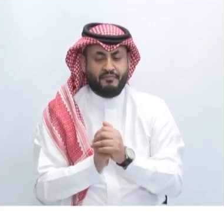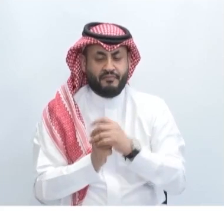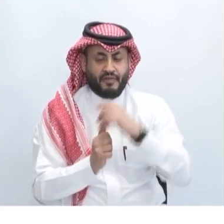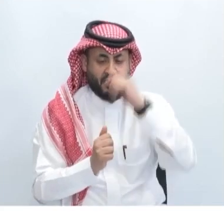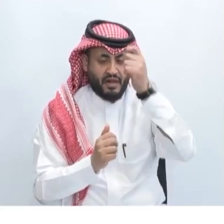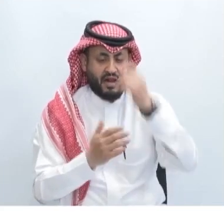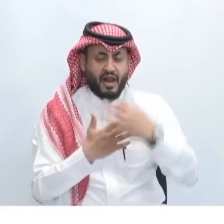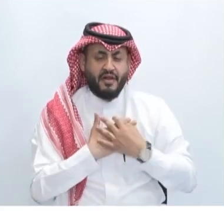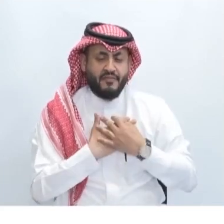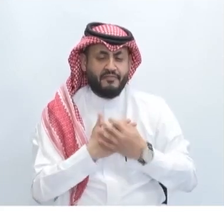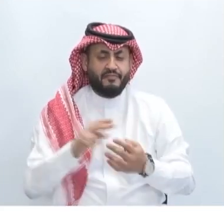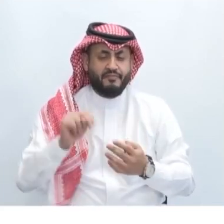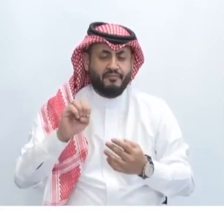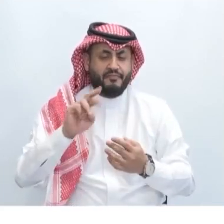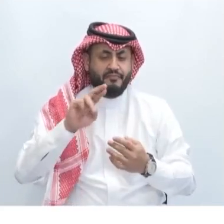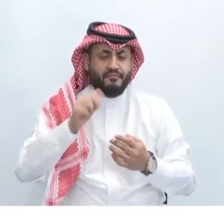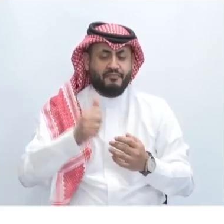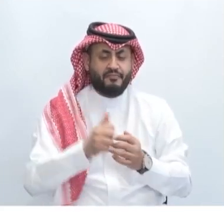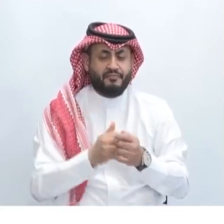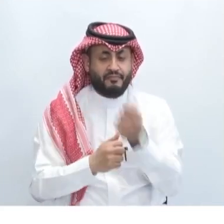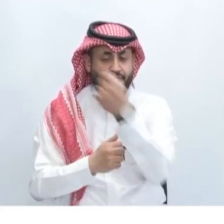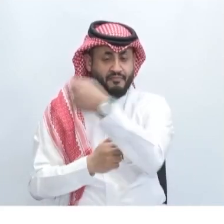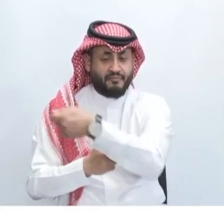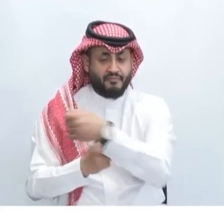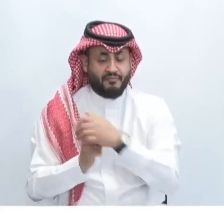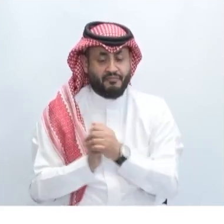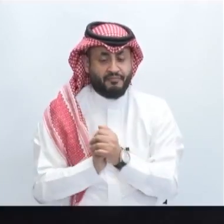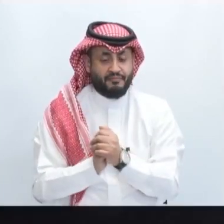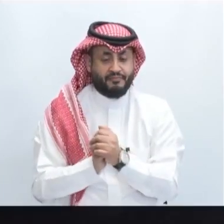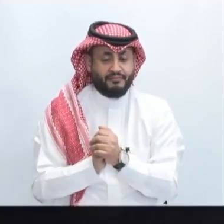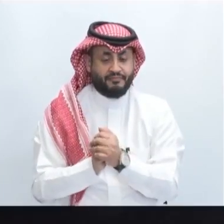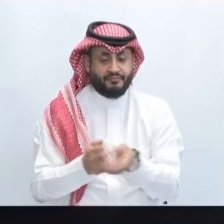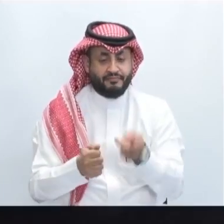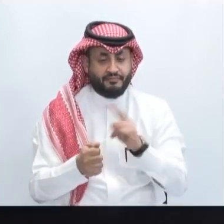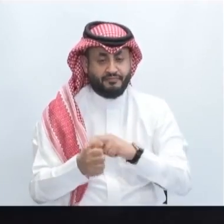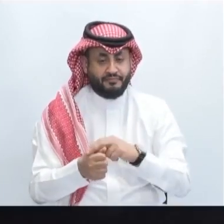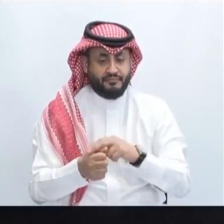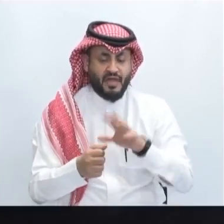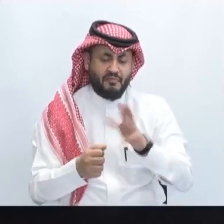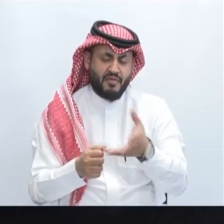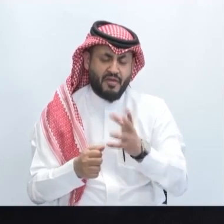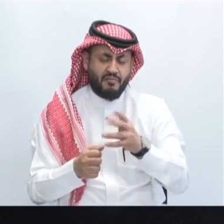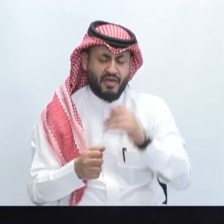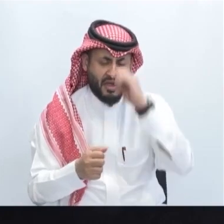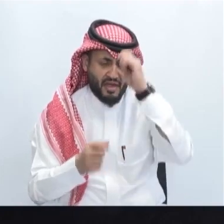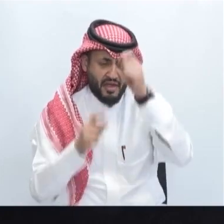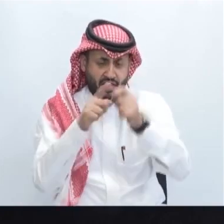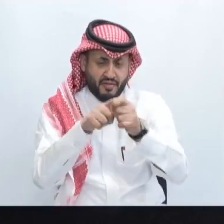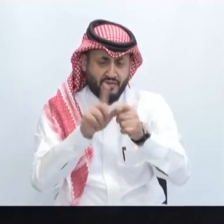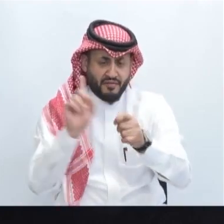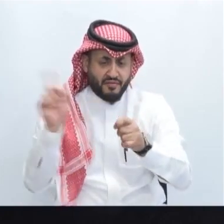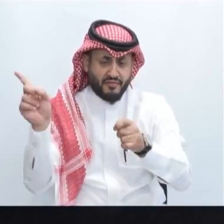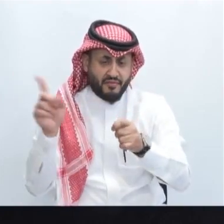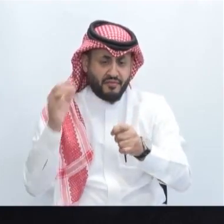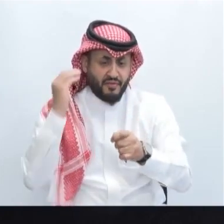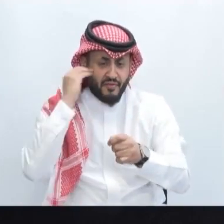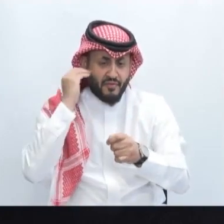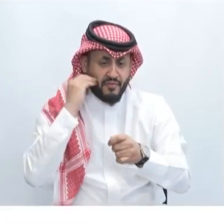Maybe it's Nora's. Let's repeat. Maybe